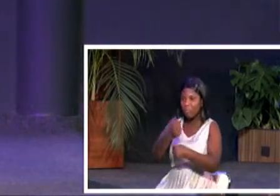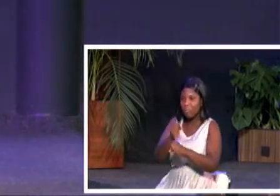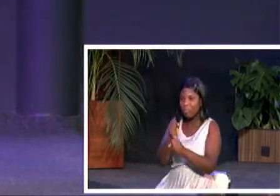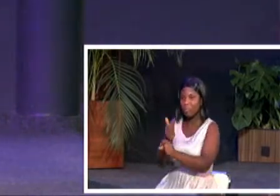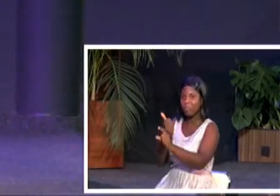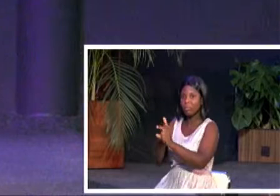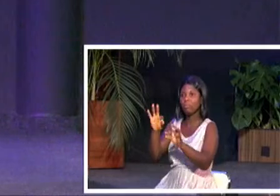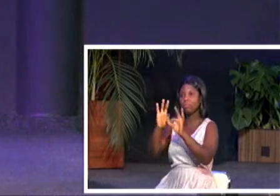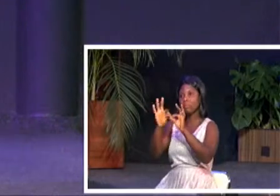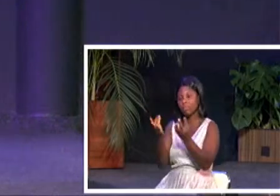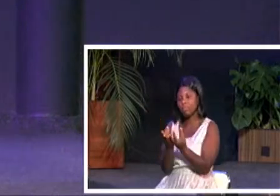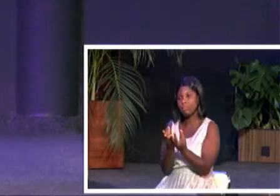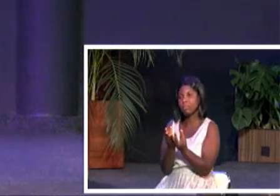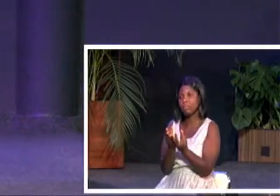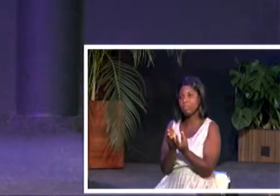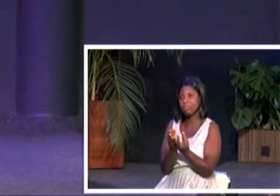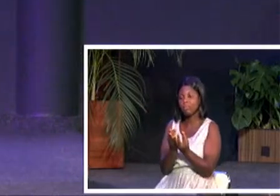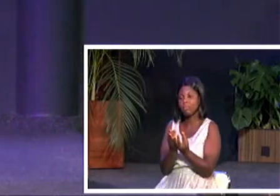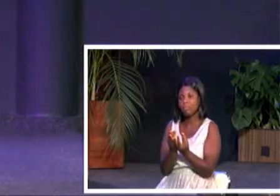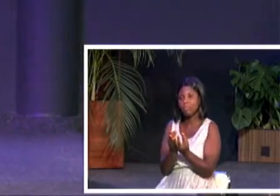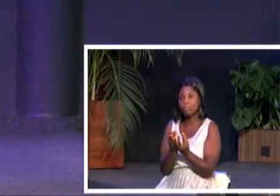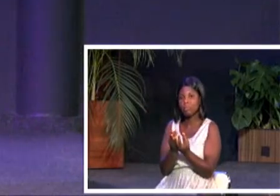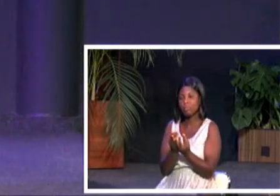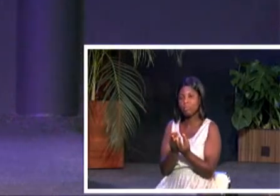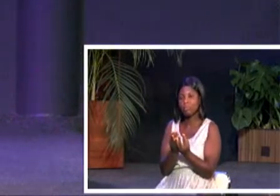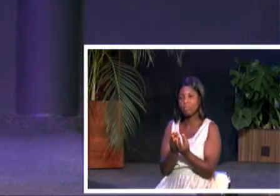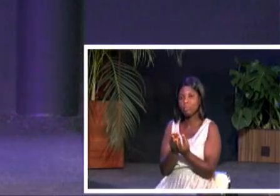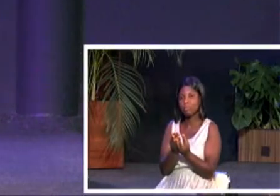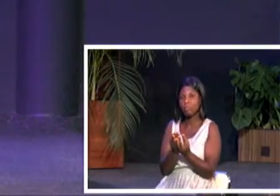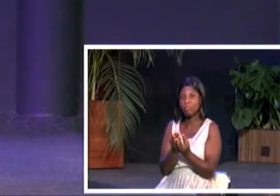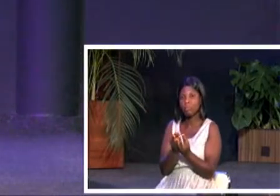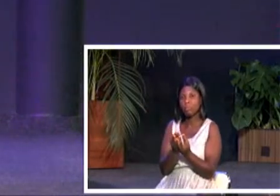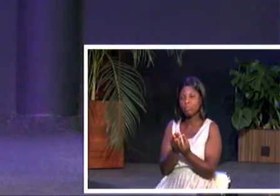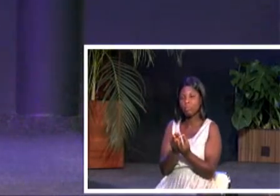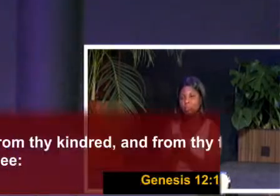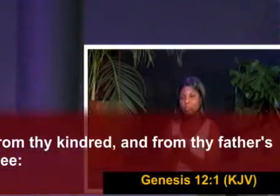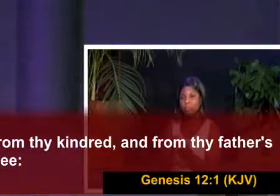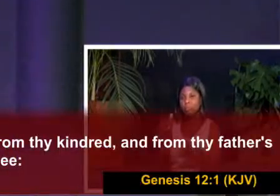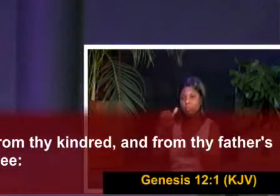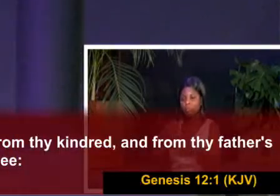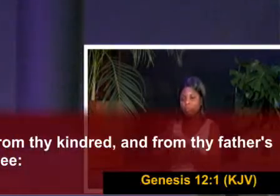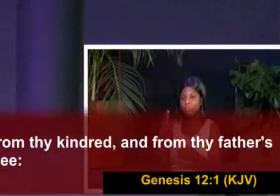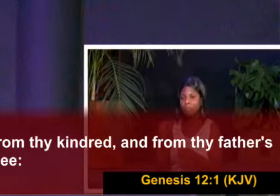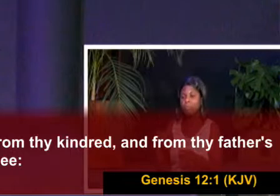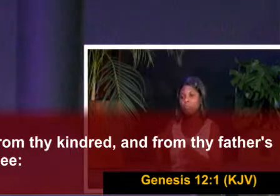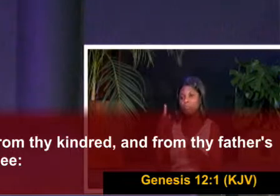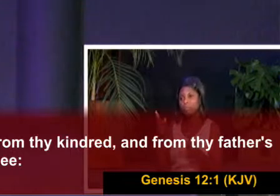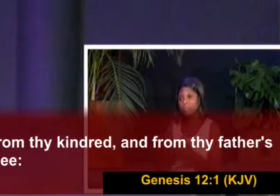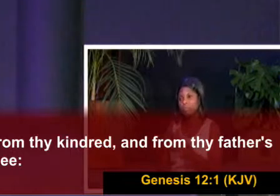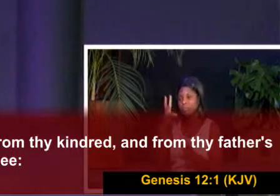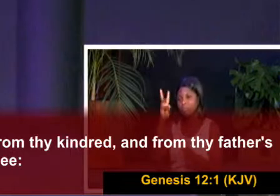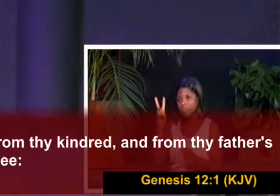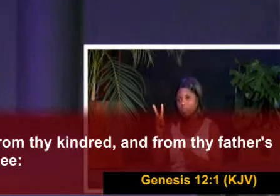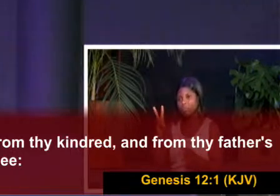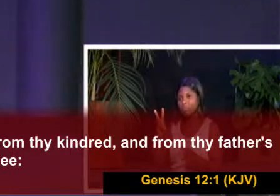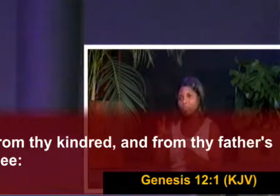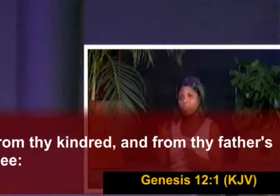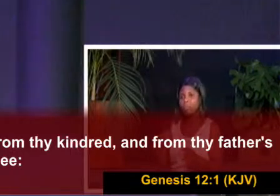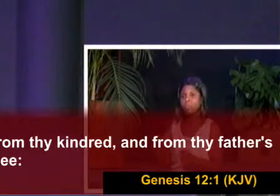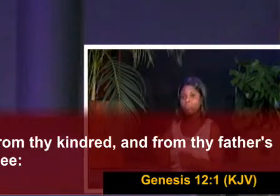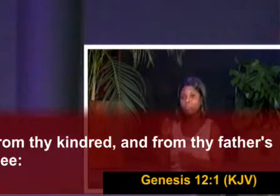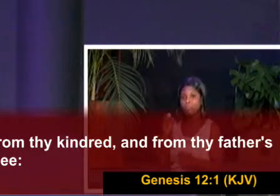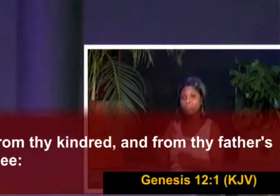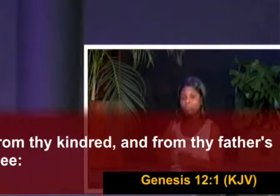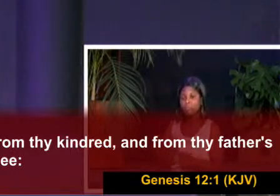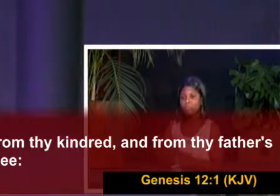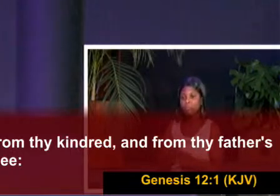Interestingly, in the first six sessions where we explored stepping out into